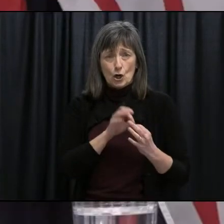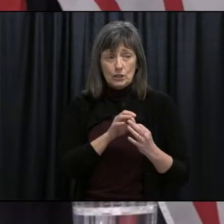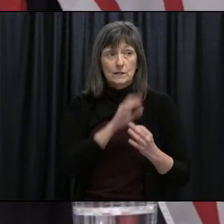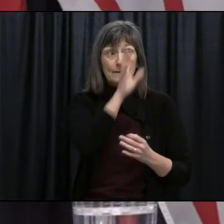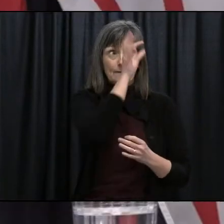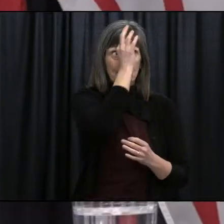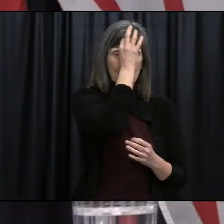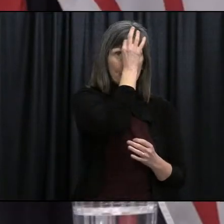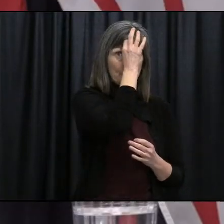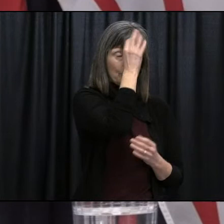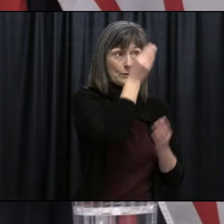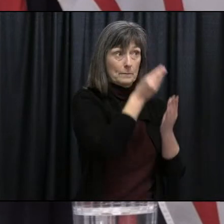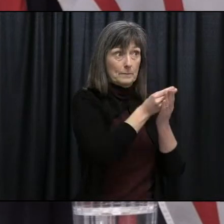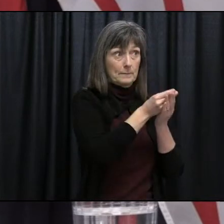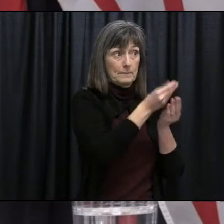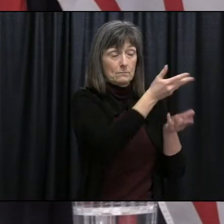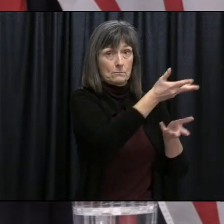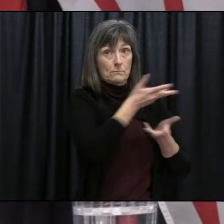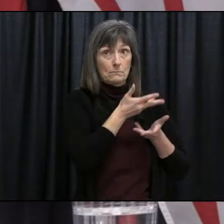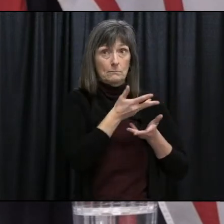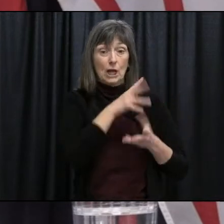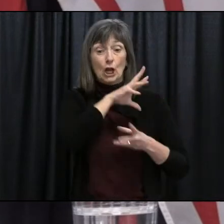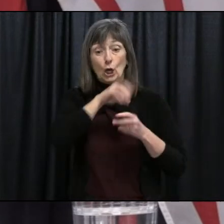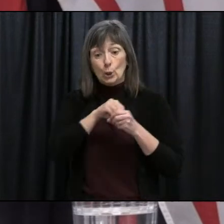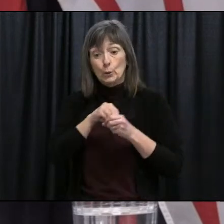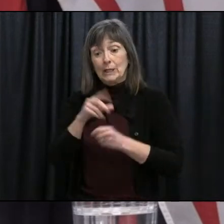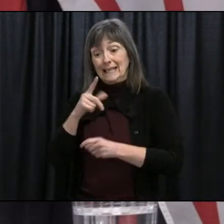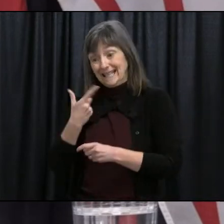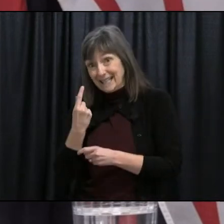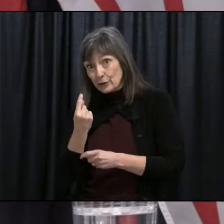providing the vaccine and supplies.